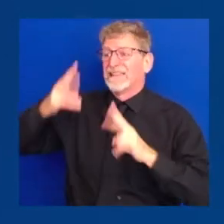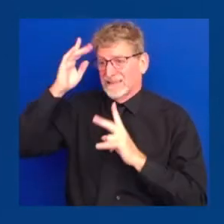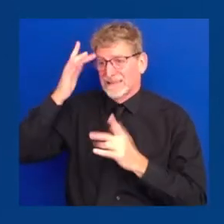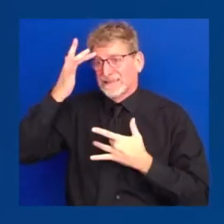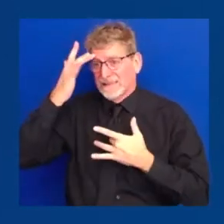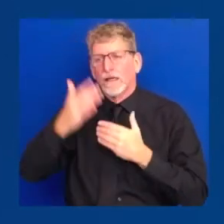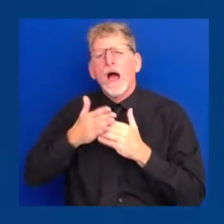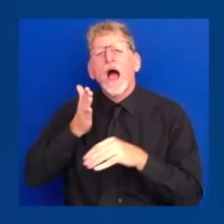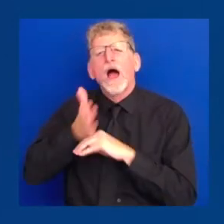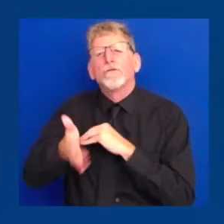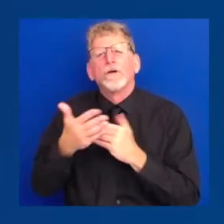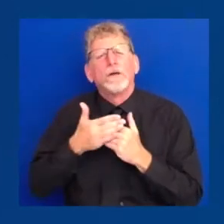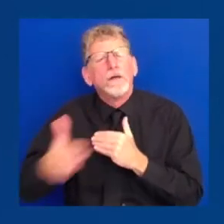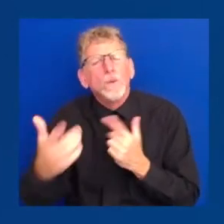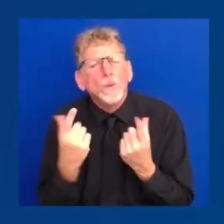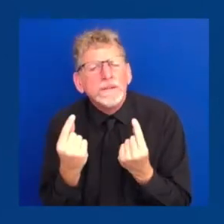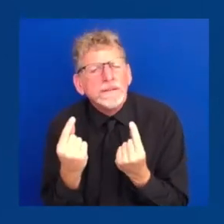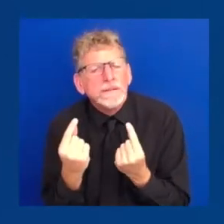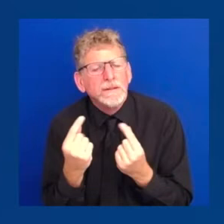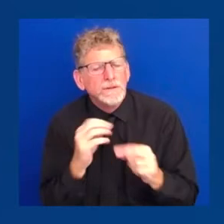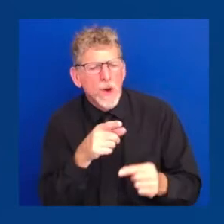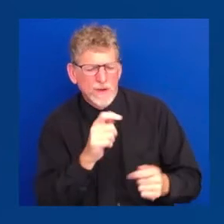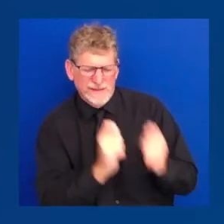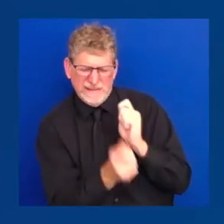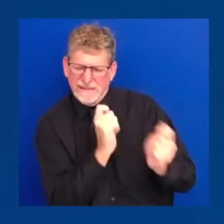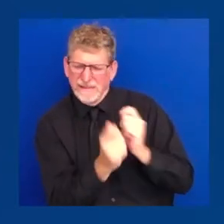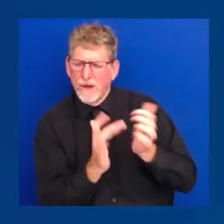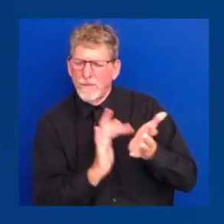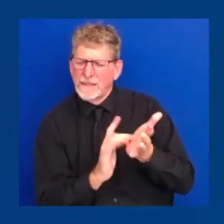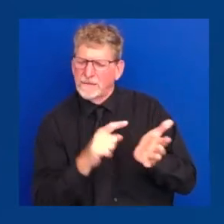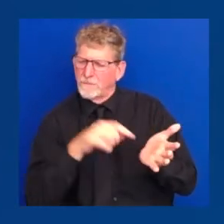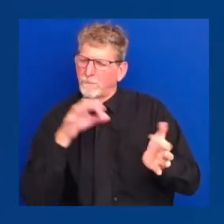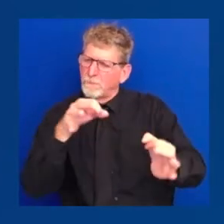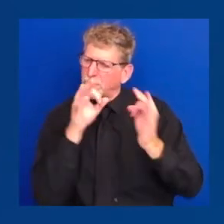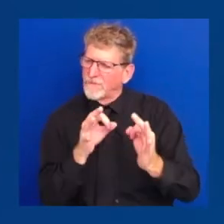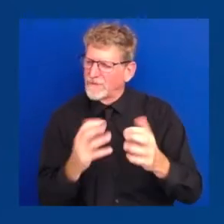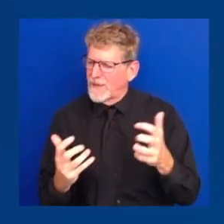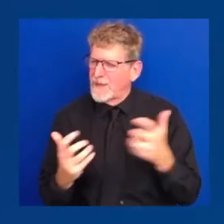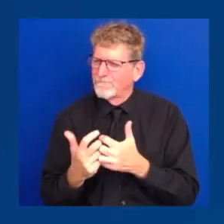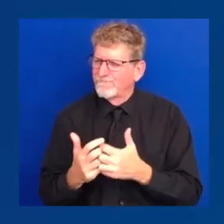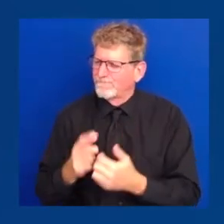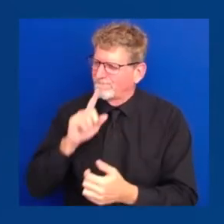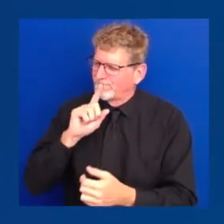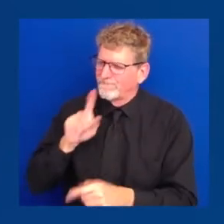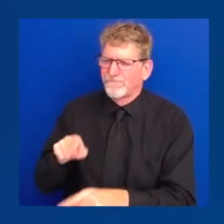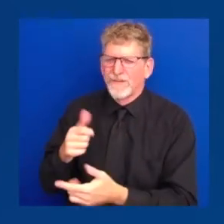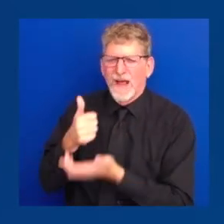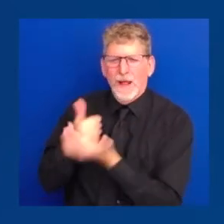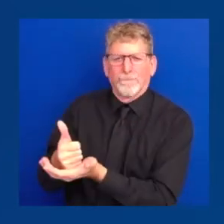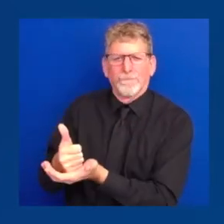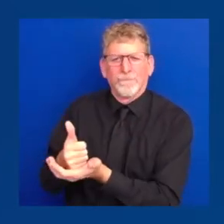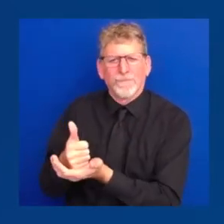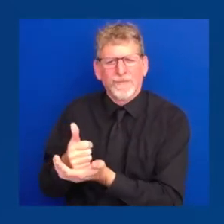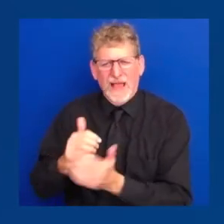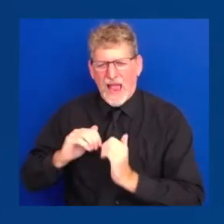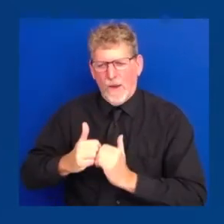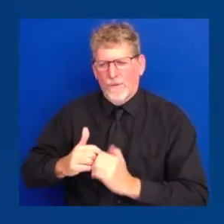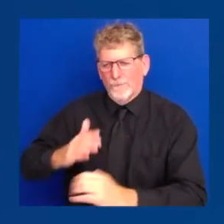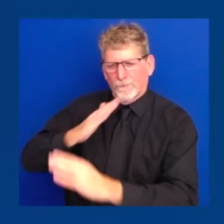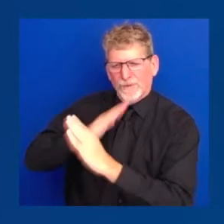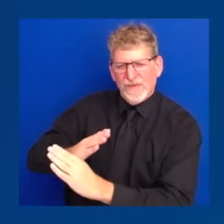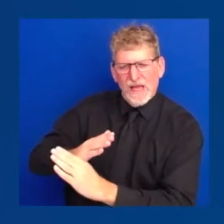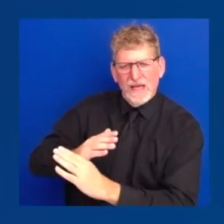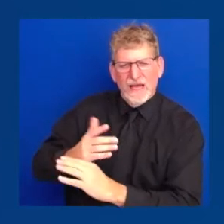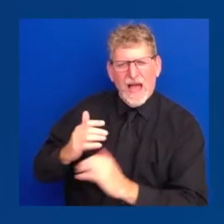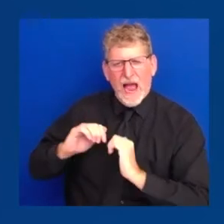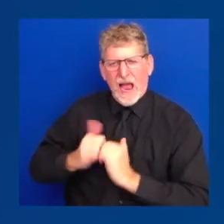mentioned, we are working to understand better, prevent, and intervene in long COVID. We